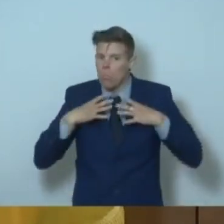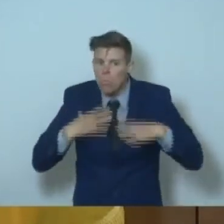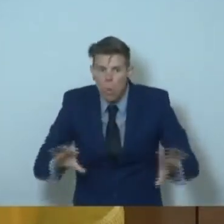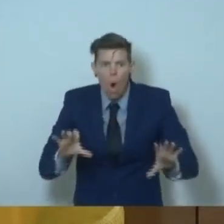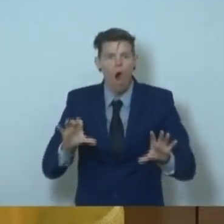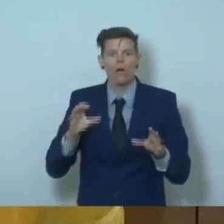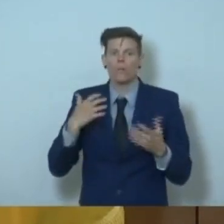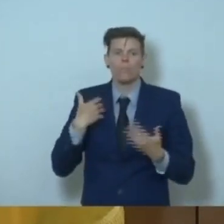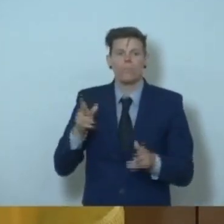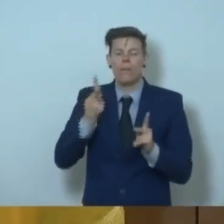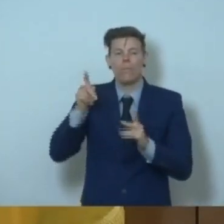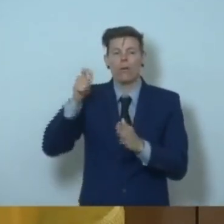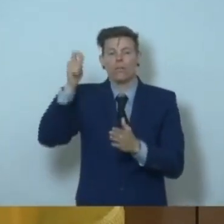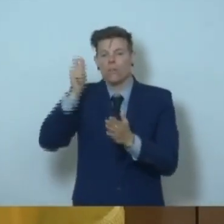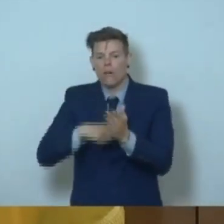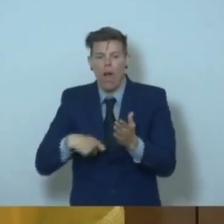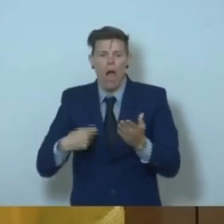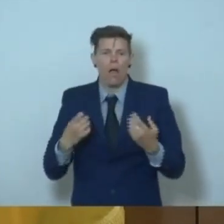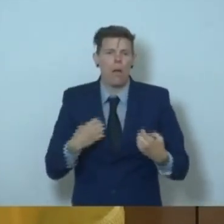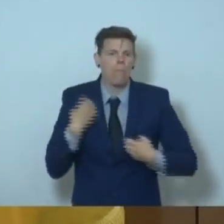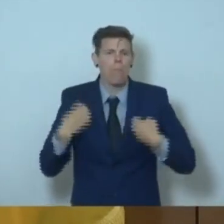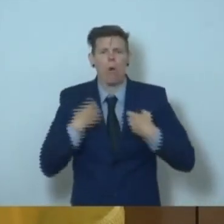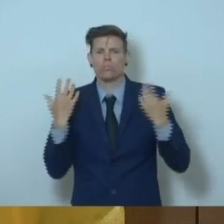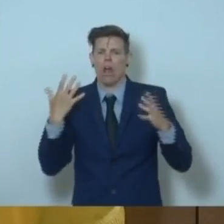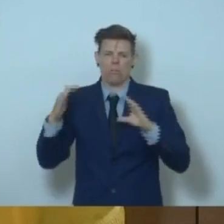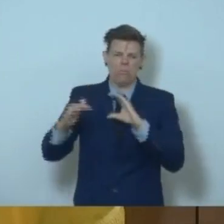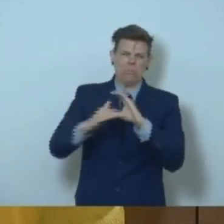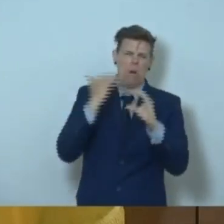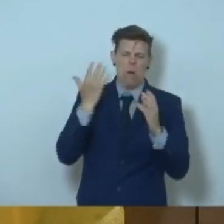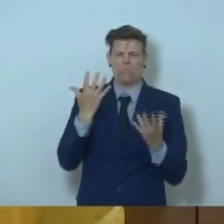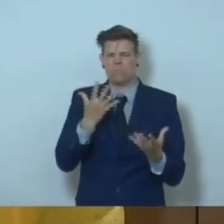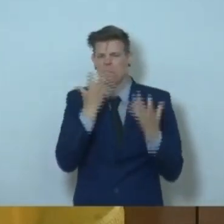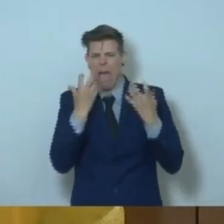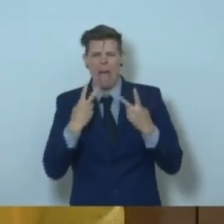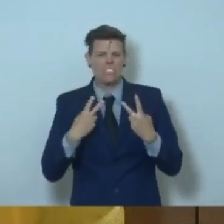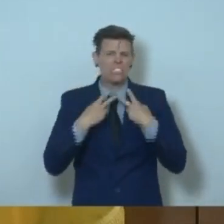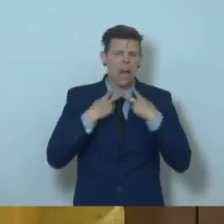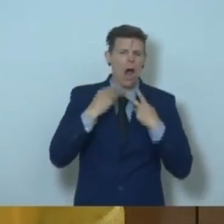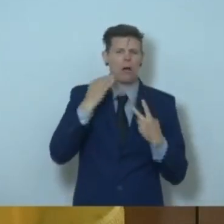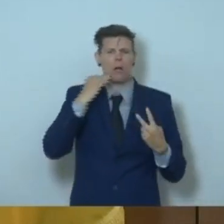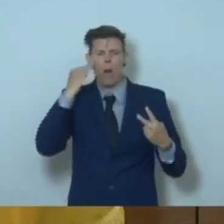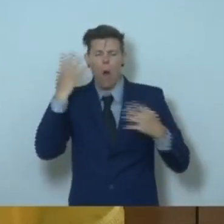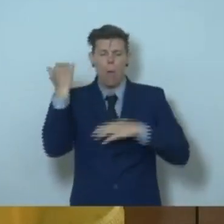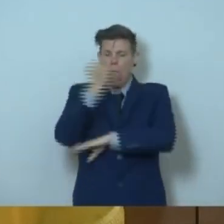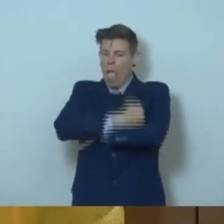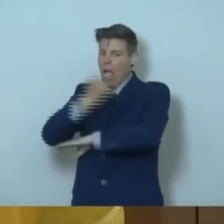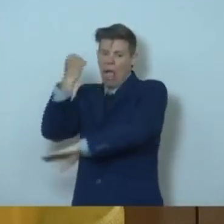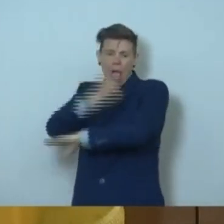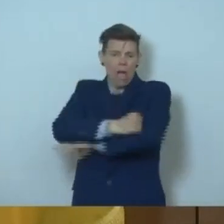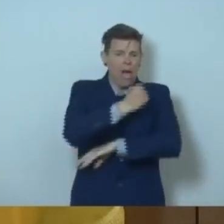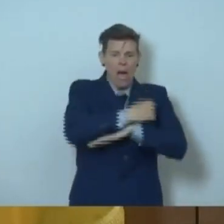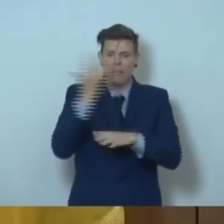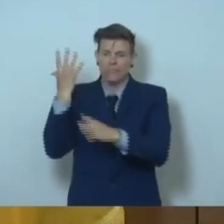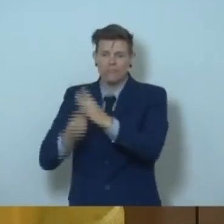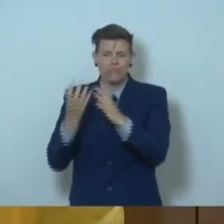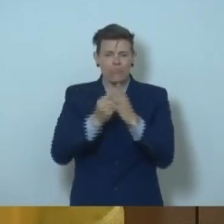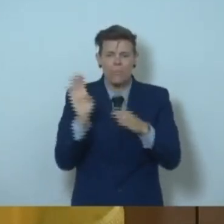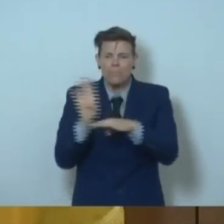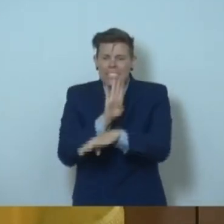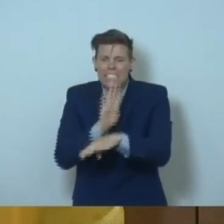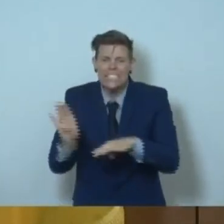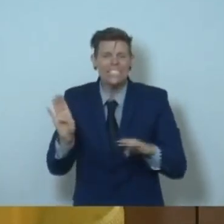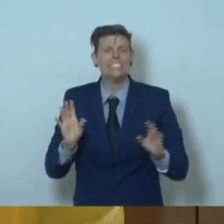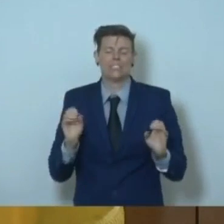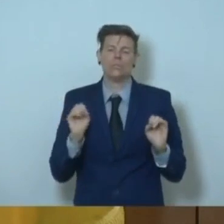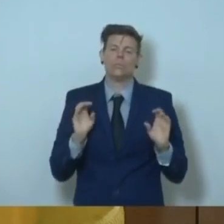emotional behavioral health responses because they're feeling locked in. These are serious issues. They have serious health